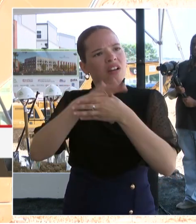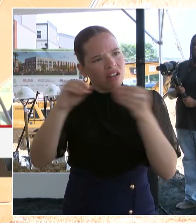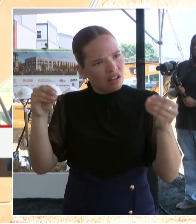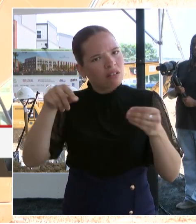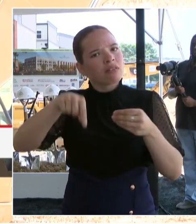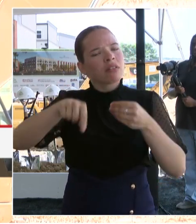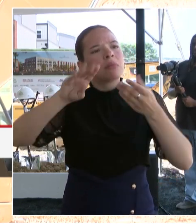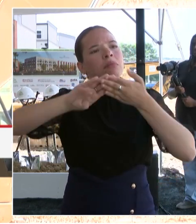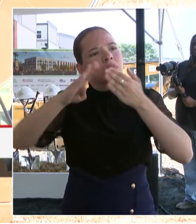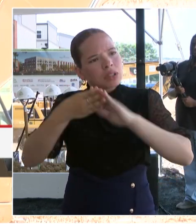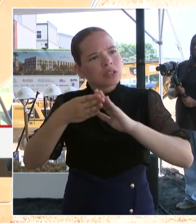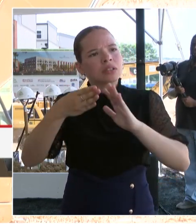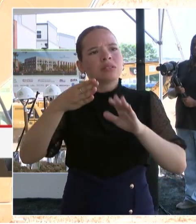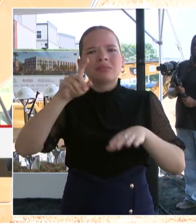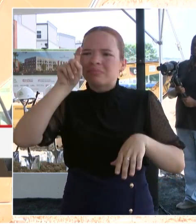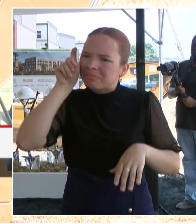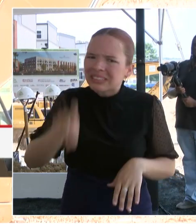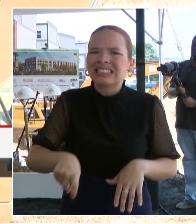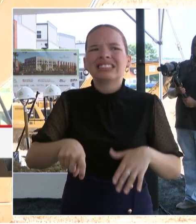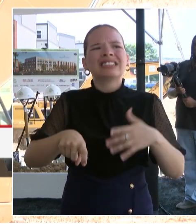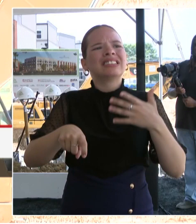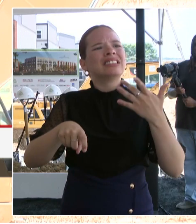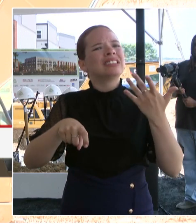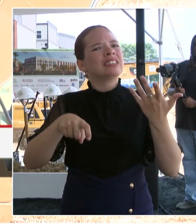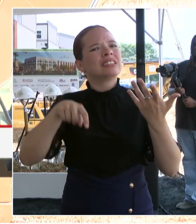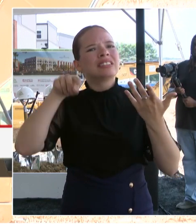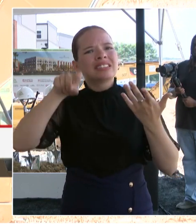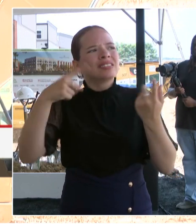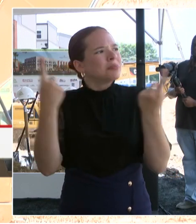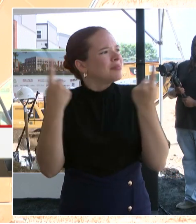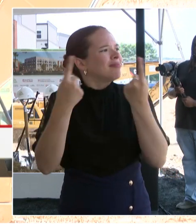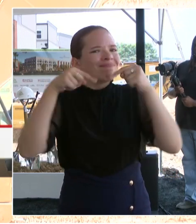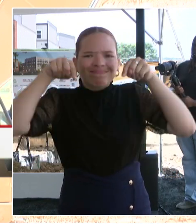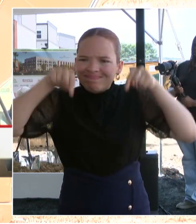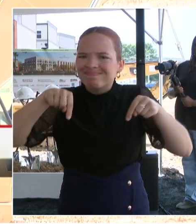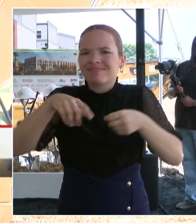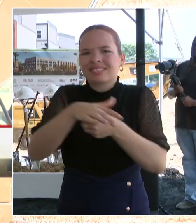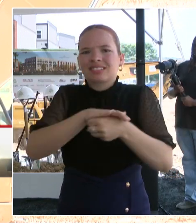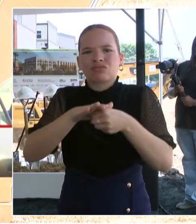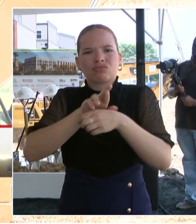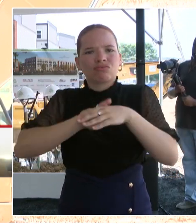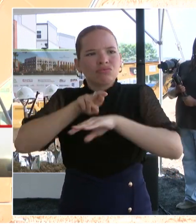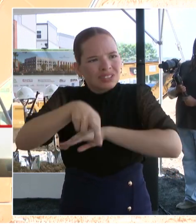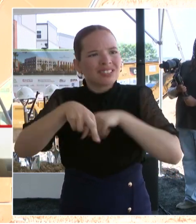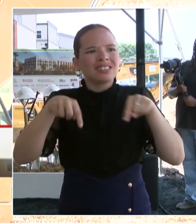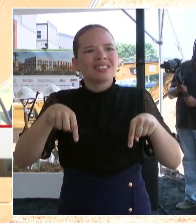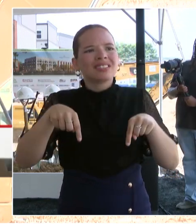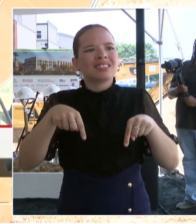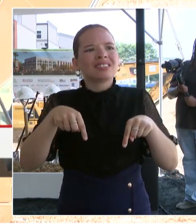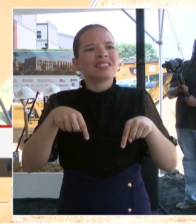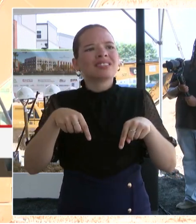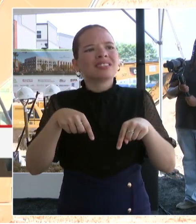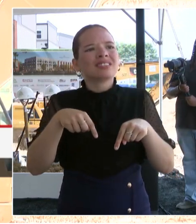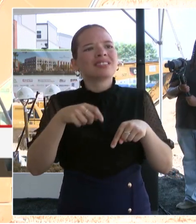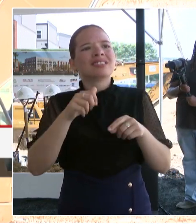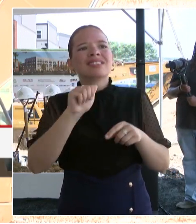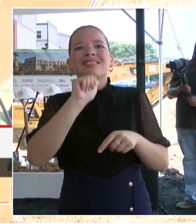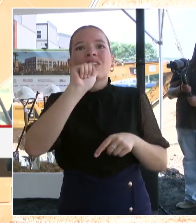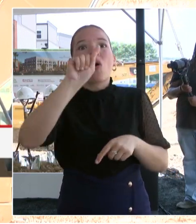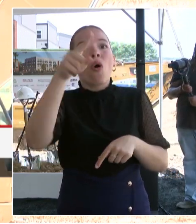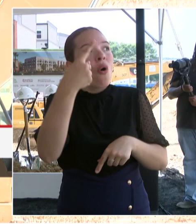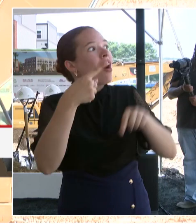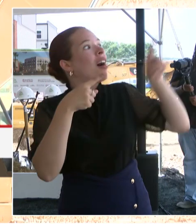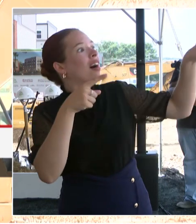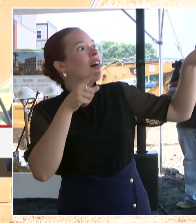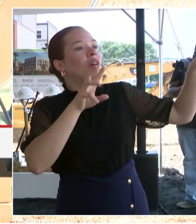moment. And not only do we have a cornucopia of retail, not only do we have a bevy of housing options, right?